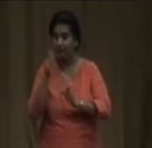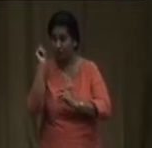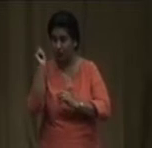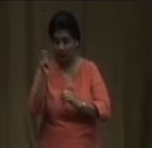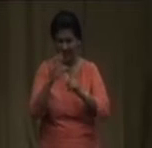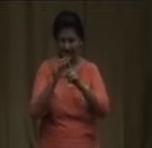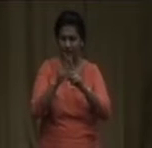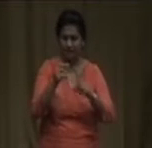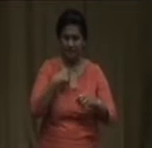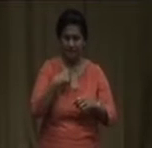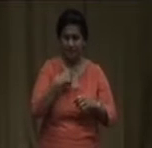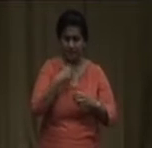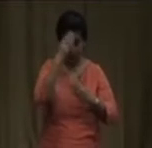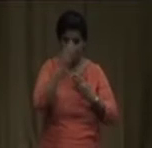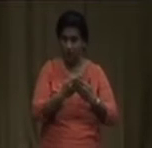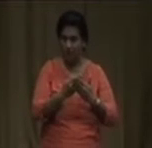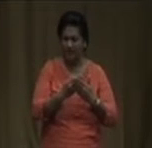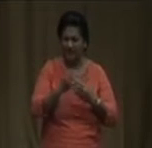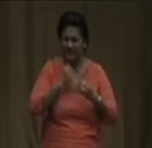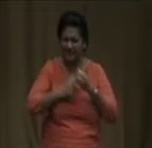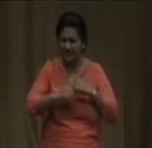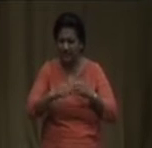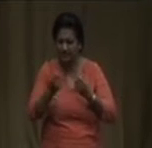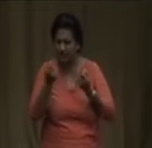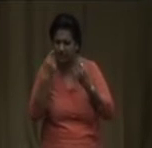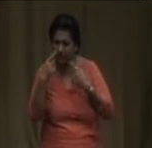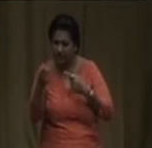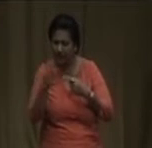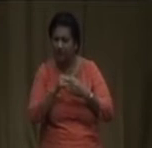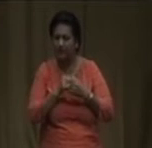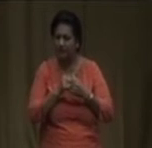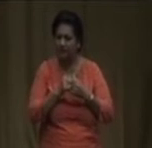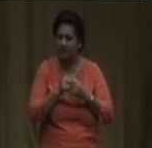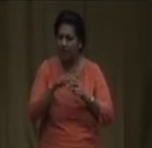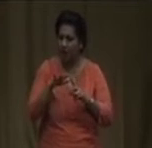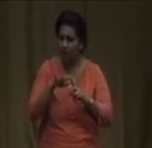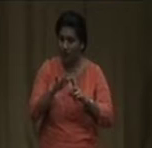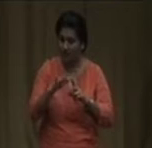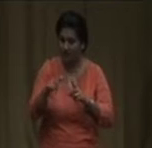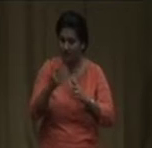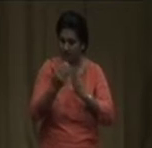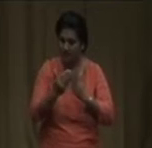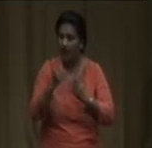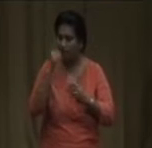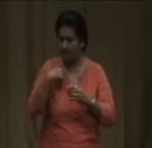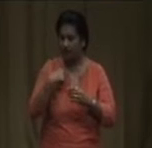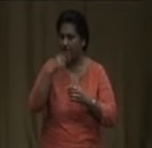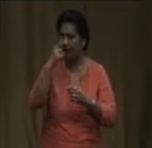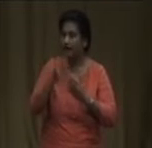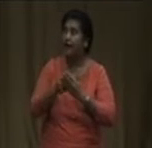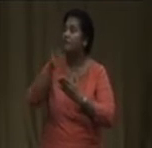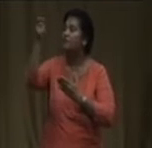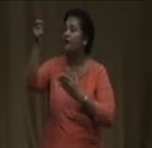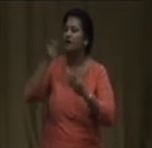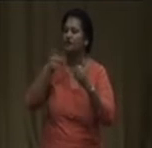example, if I as a learner am struggling with a particular concept within the OerU context, I could actually pay one of our partner institutions